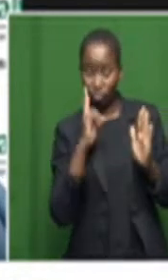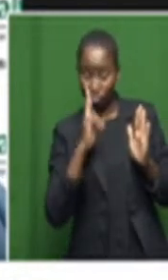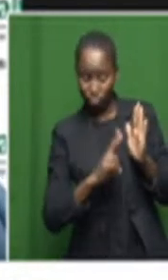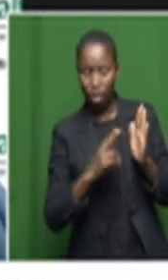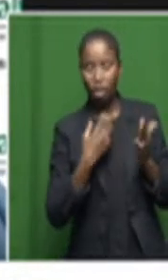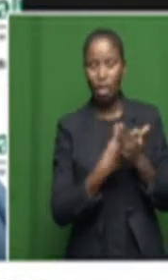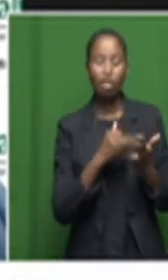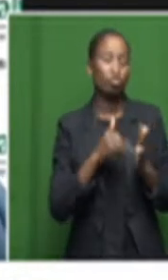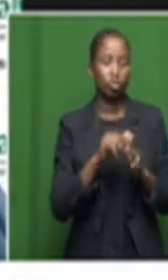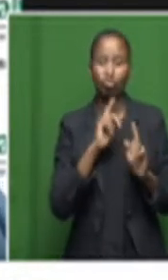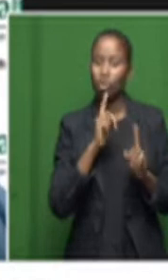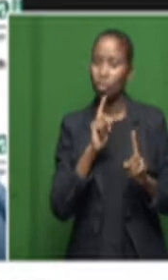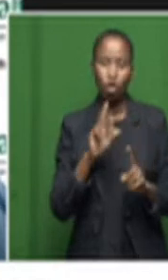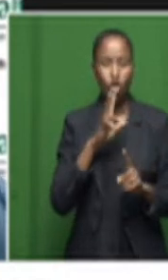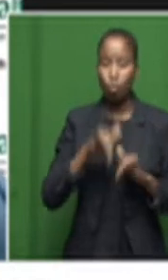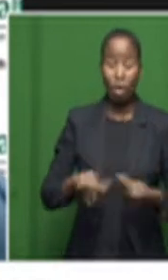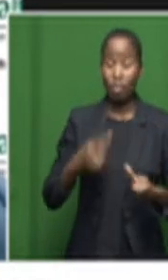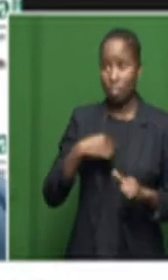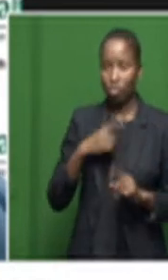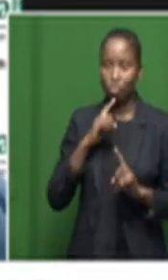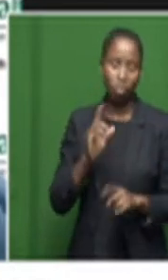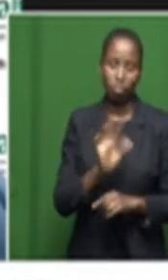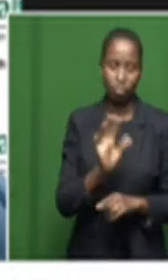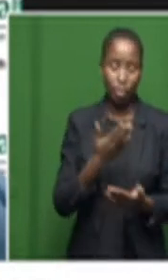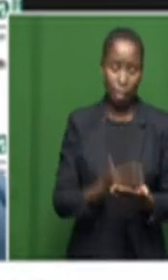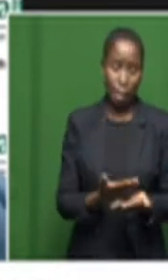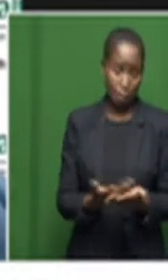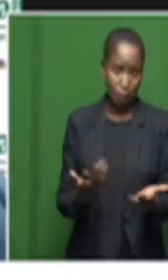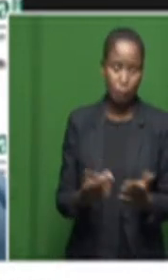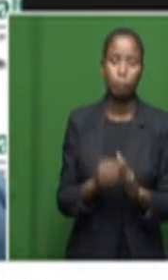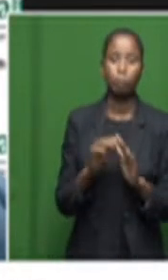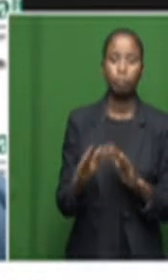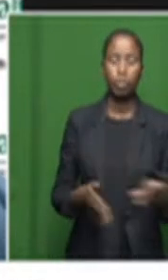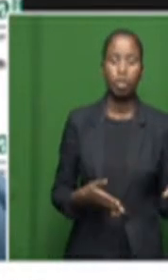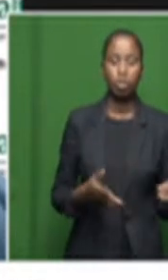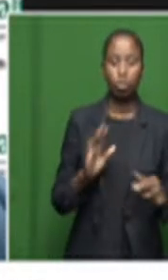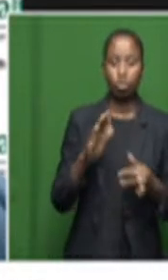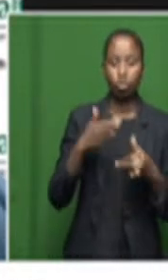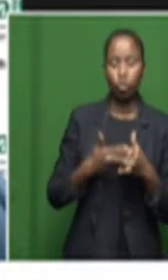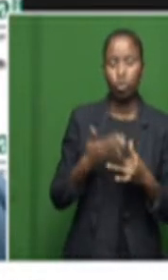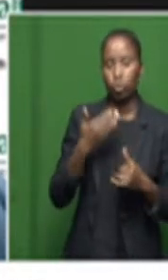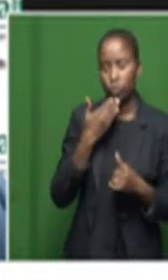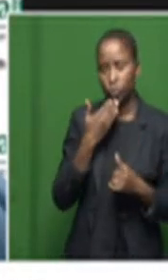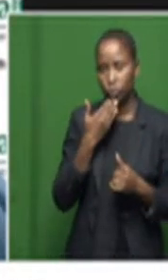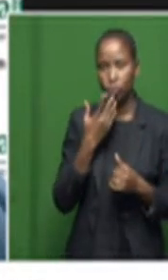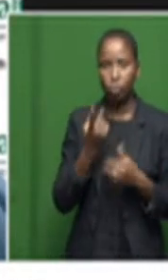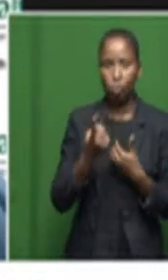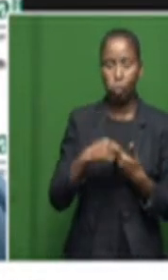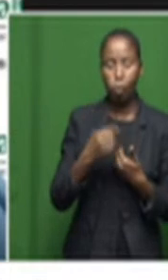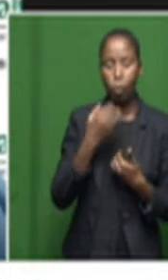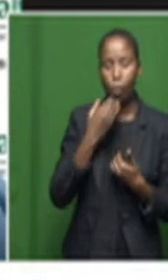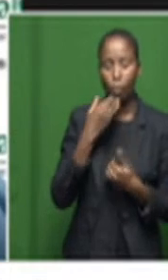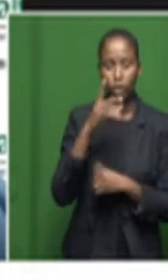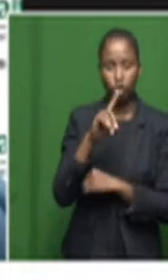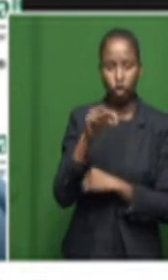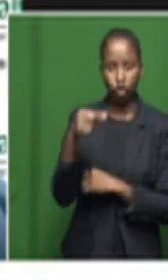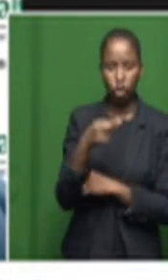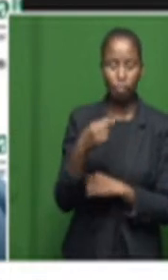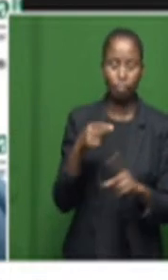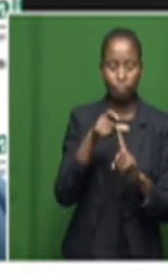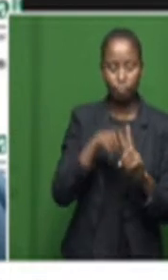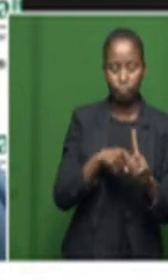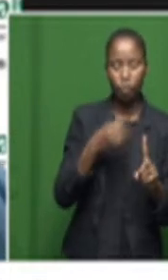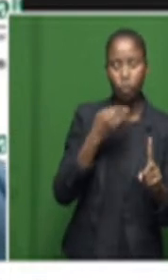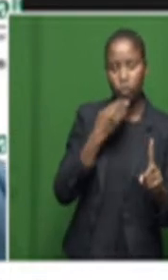of waiting for me to respond. So we are going to be joined by our DG, Dr. Sandile Uteles, who will be